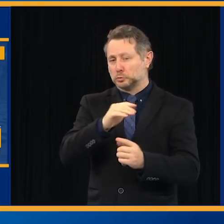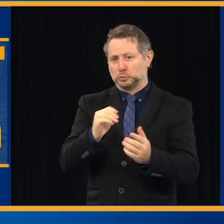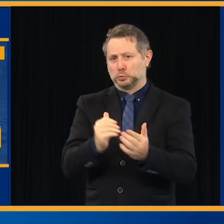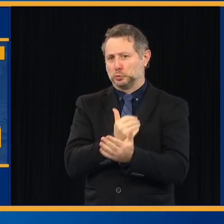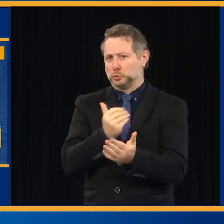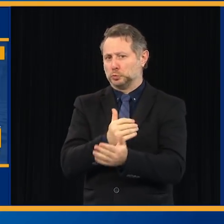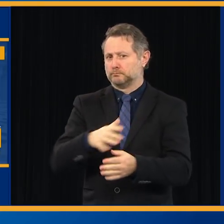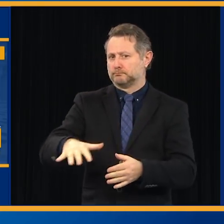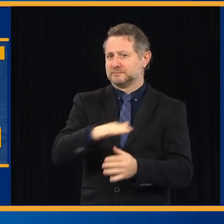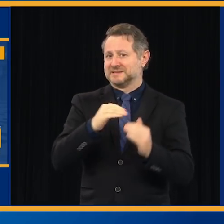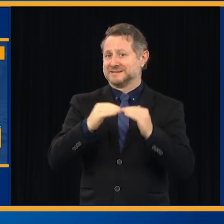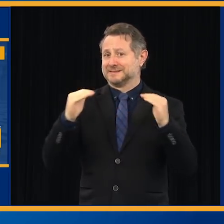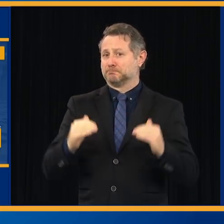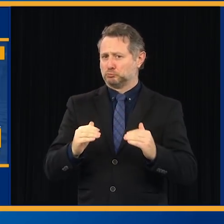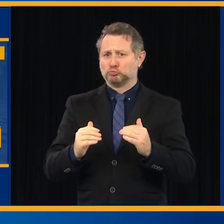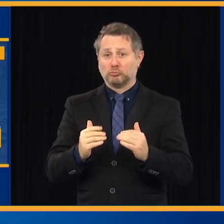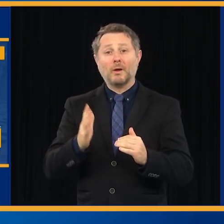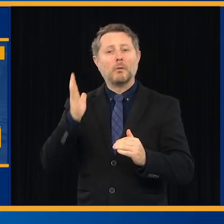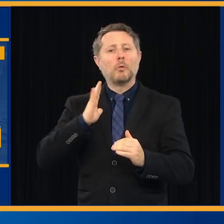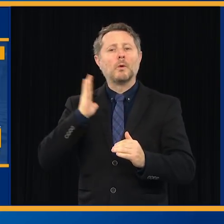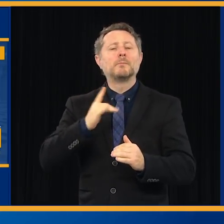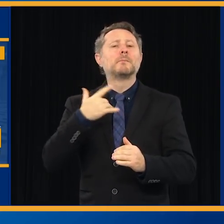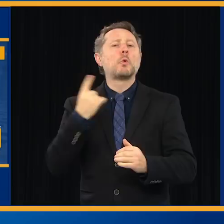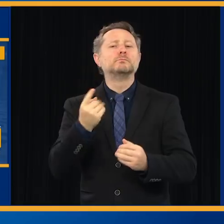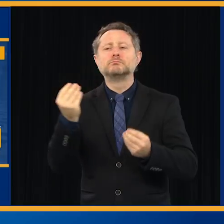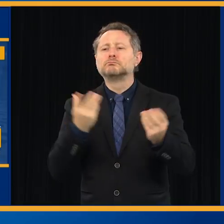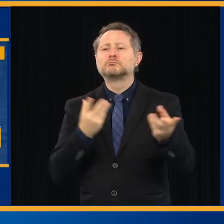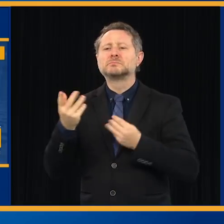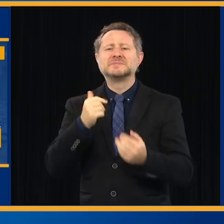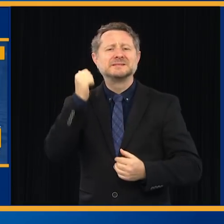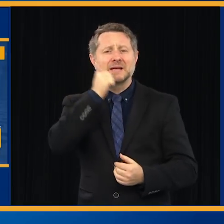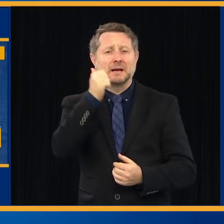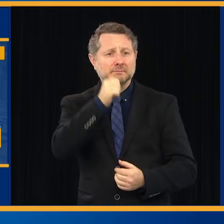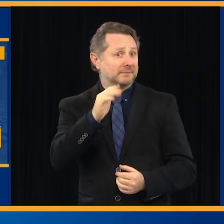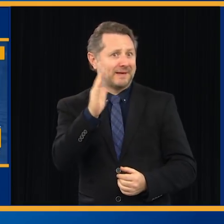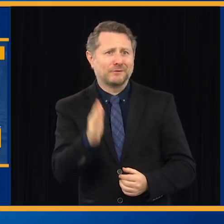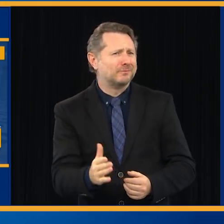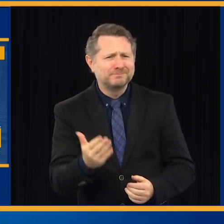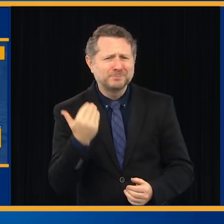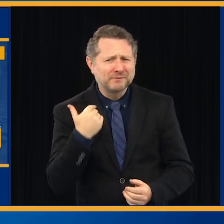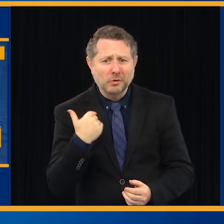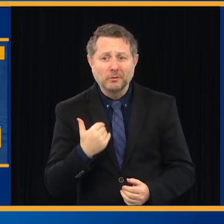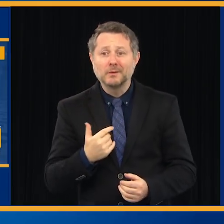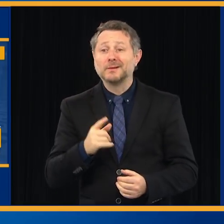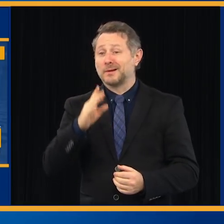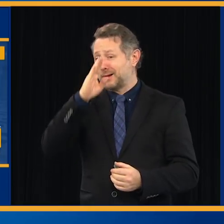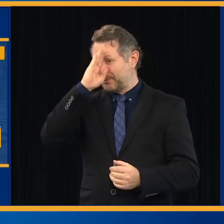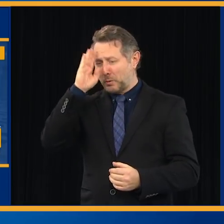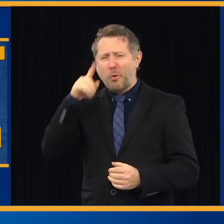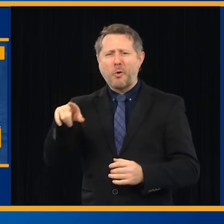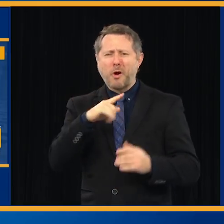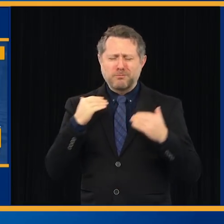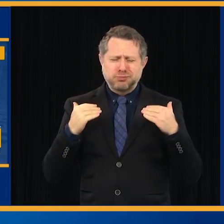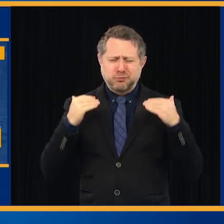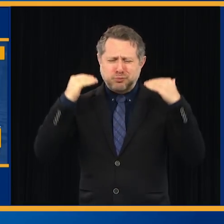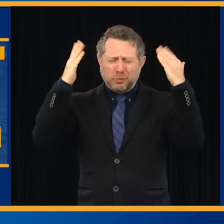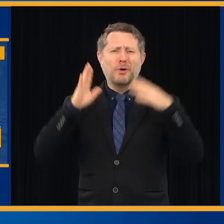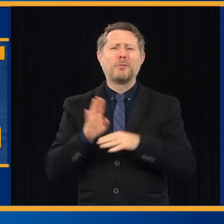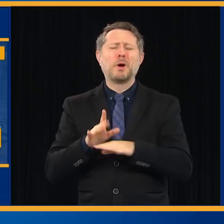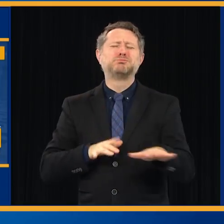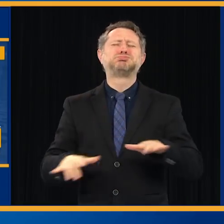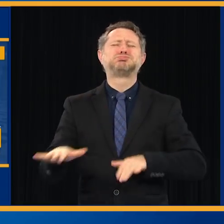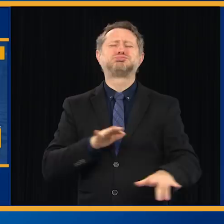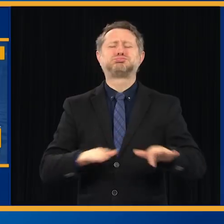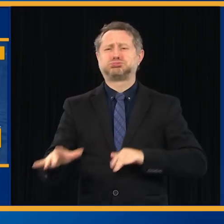hospitals were reporting on a daily basis. So, and hospitals have a lot going on, so I wouldn't bet